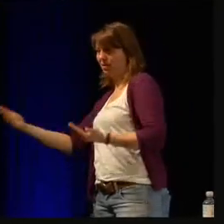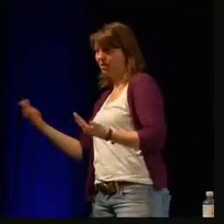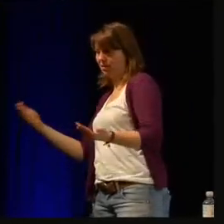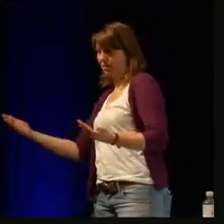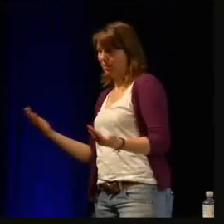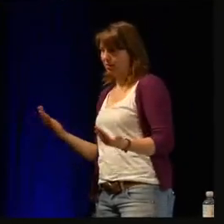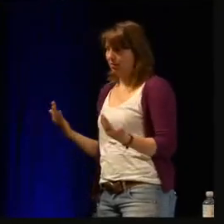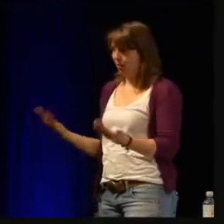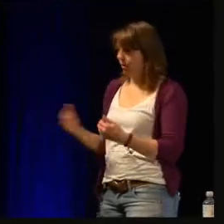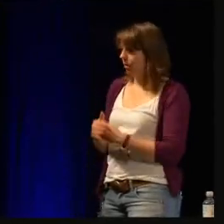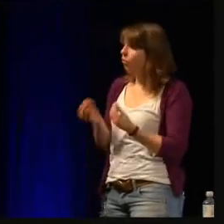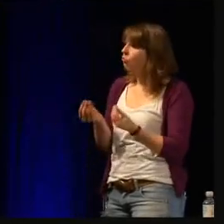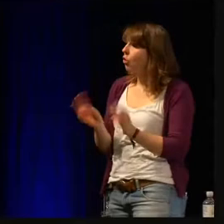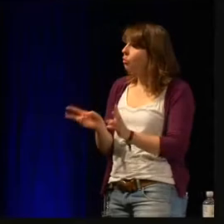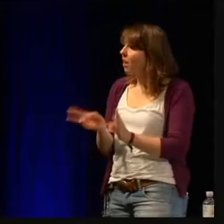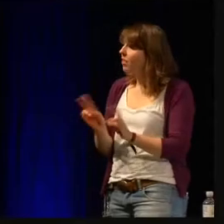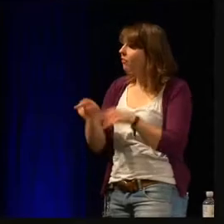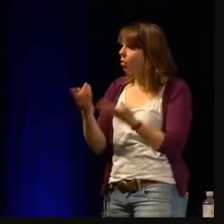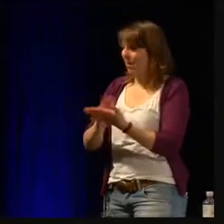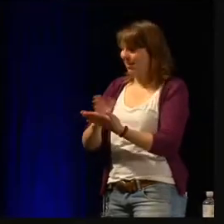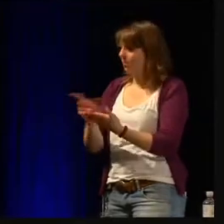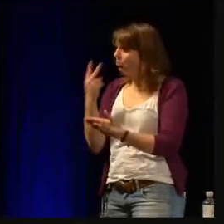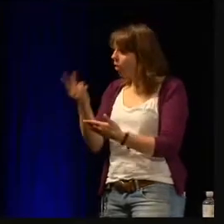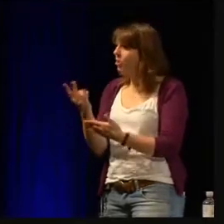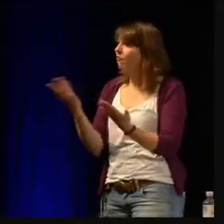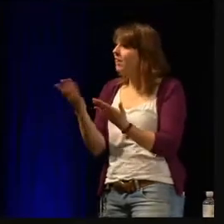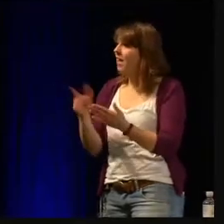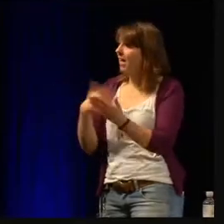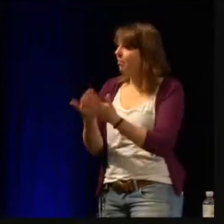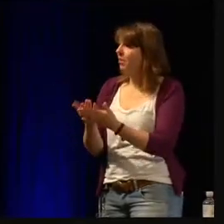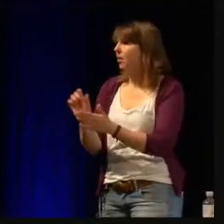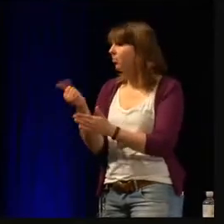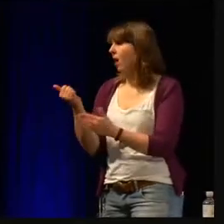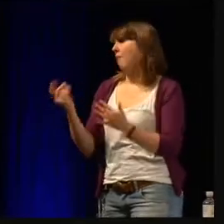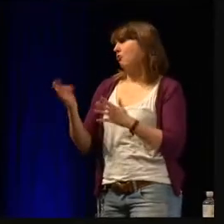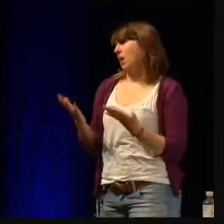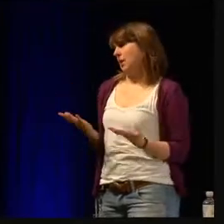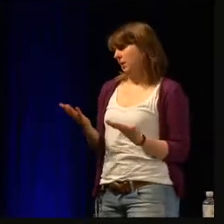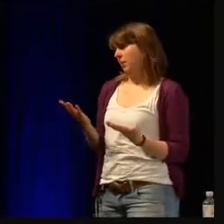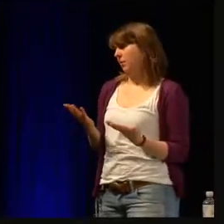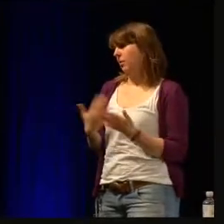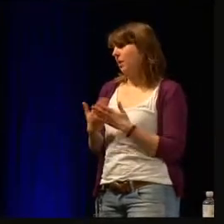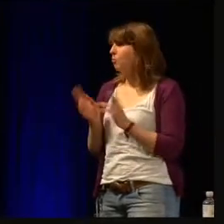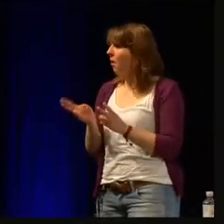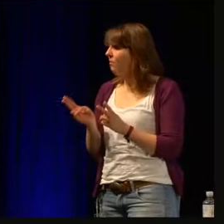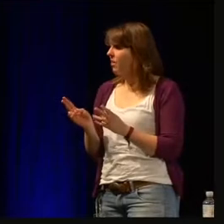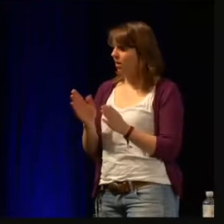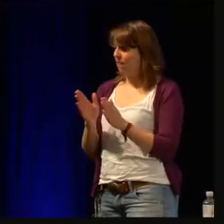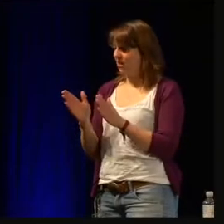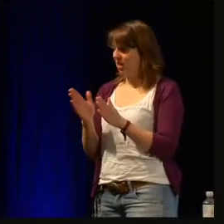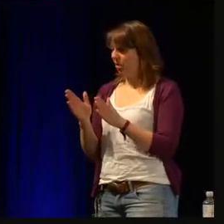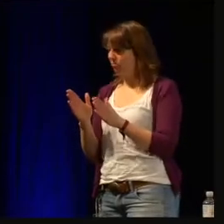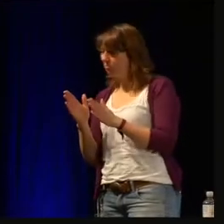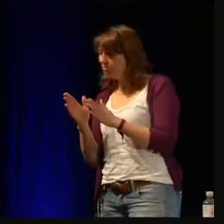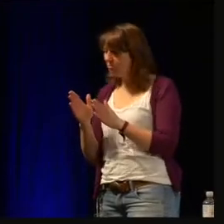So what we do when we translate is we calculate probabilities and then just use the most probable result. So even very